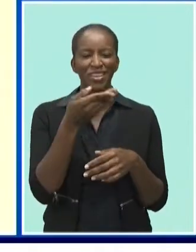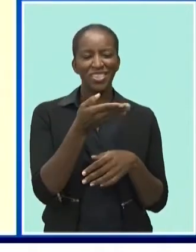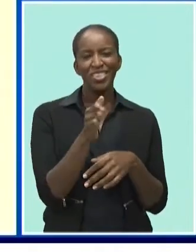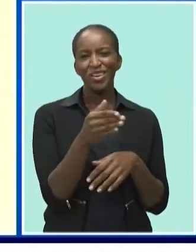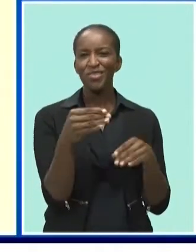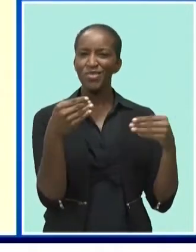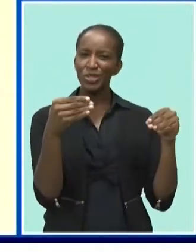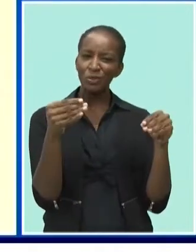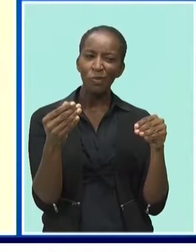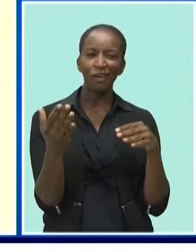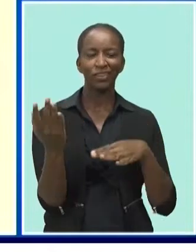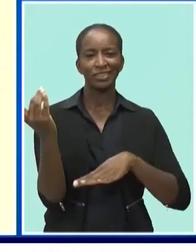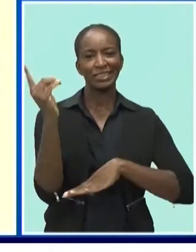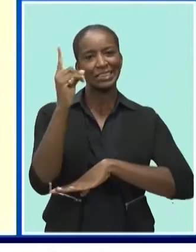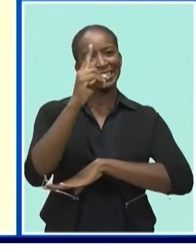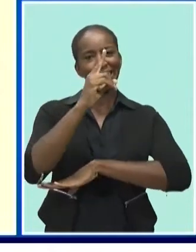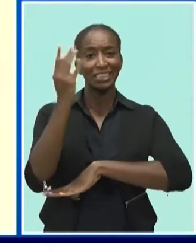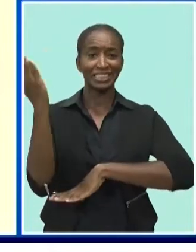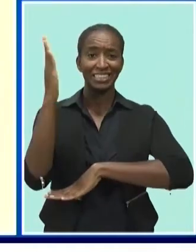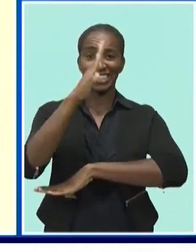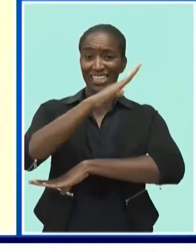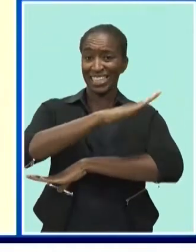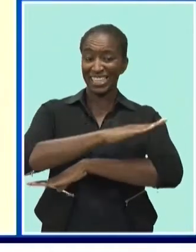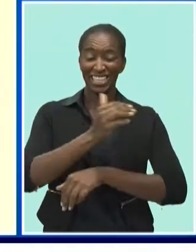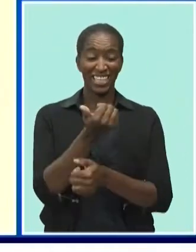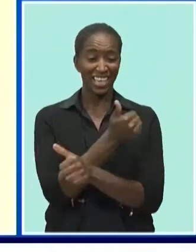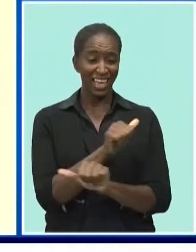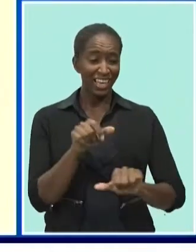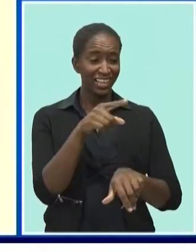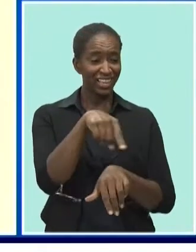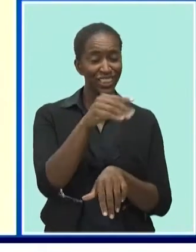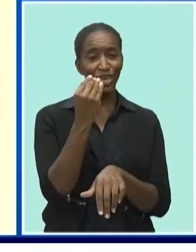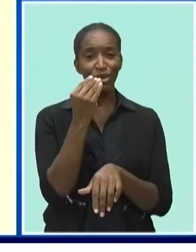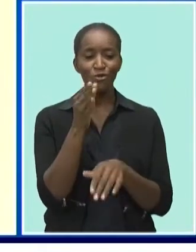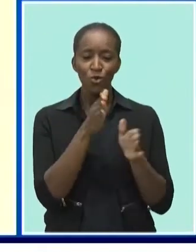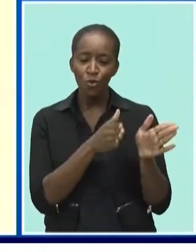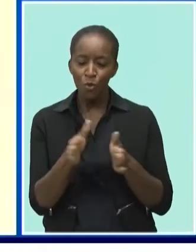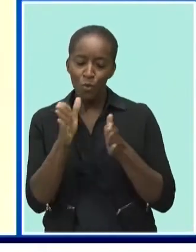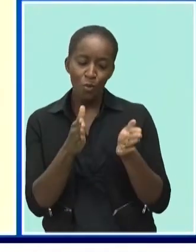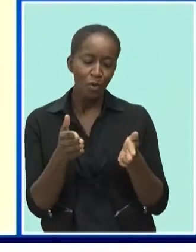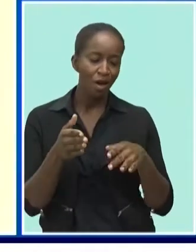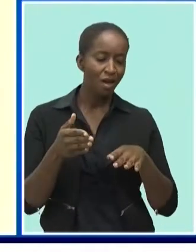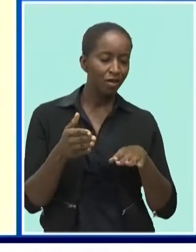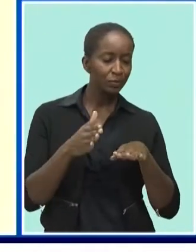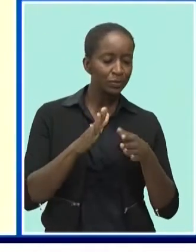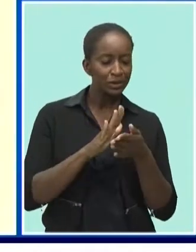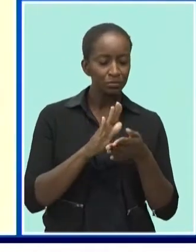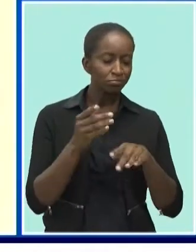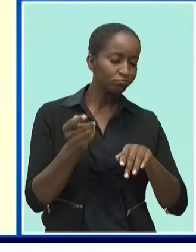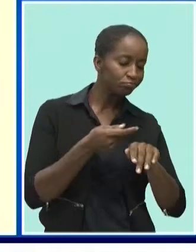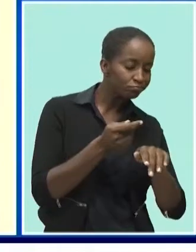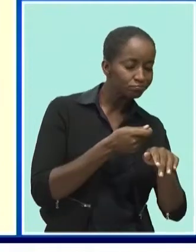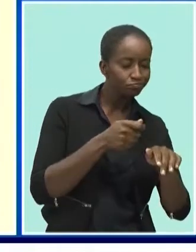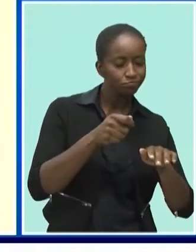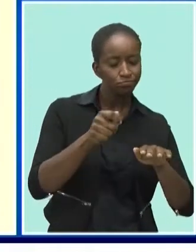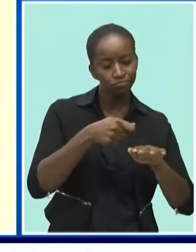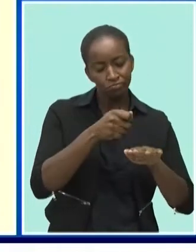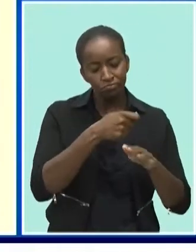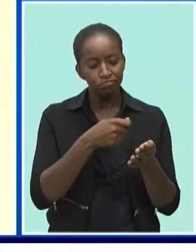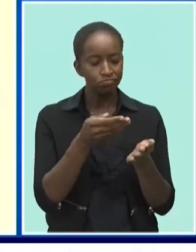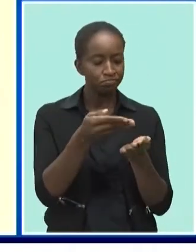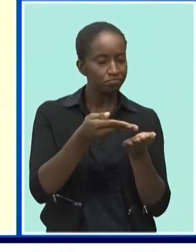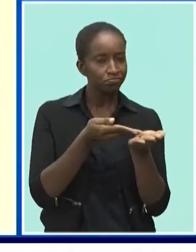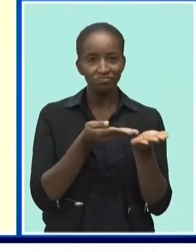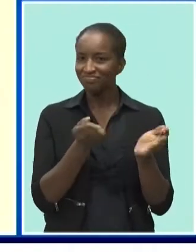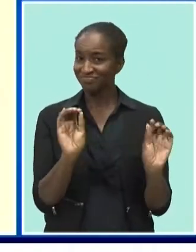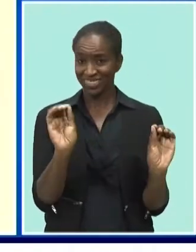in the afternoon, nobody's actually doing any food preparation. But we can enhance the experience by having